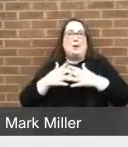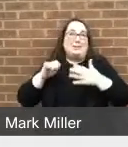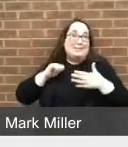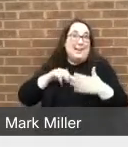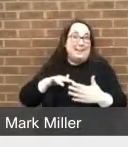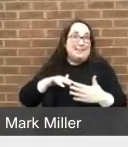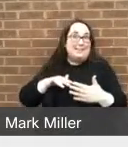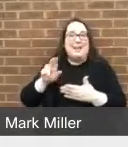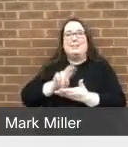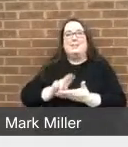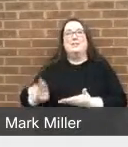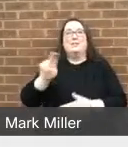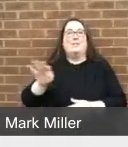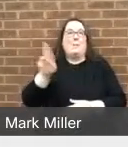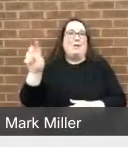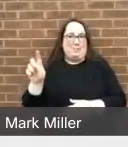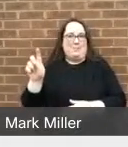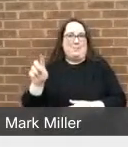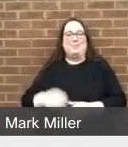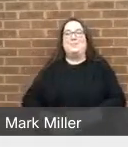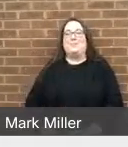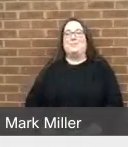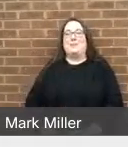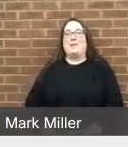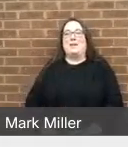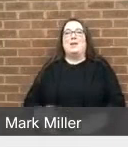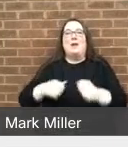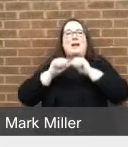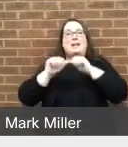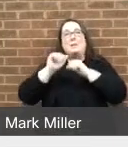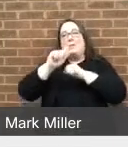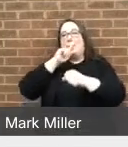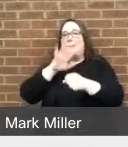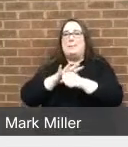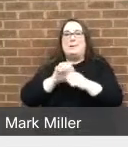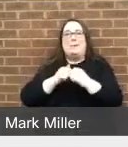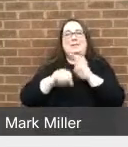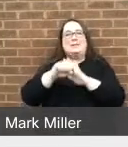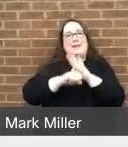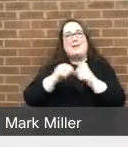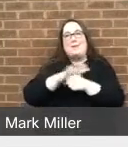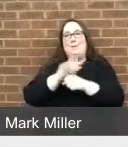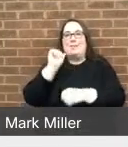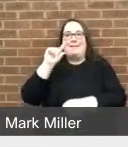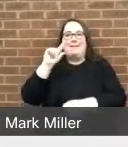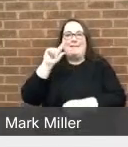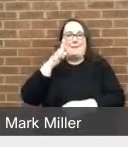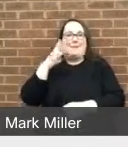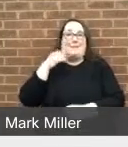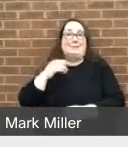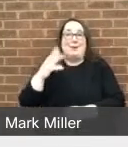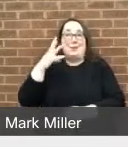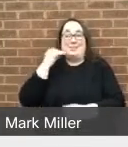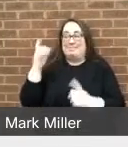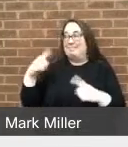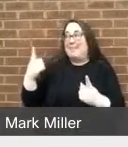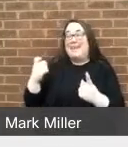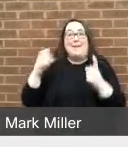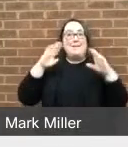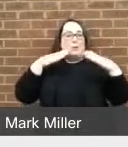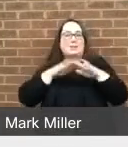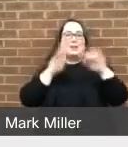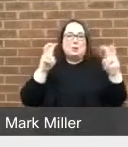at the University of Maryland. I continued this commitment in my state and local government experience, focusing on issues